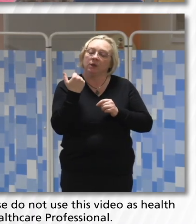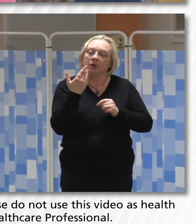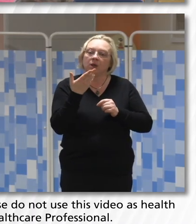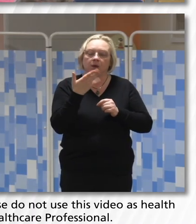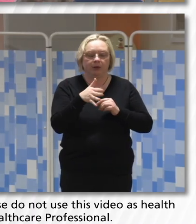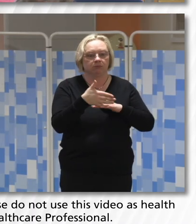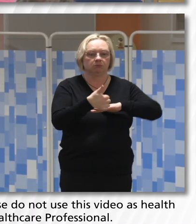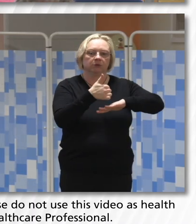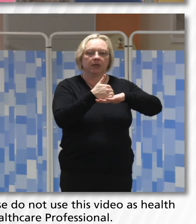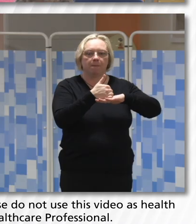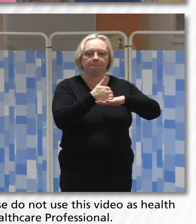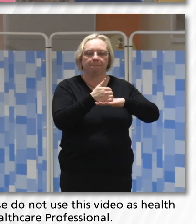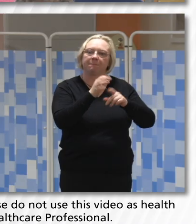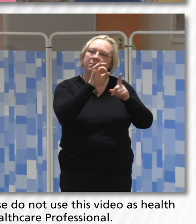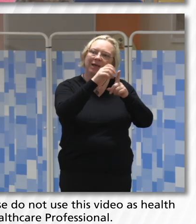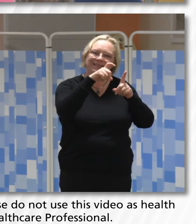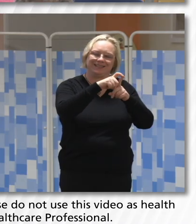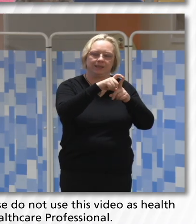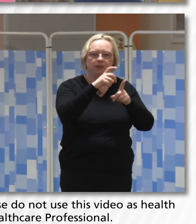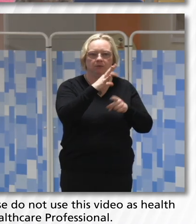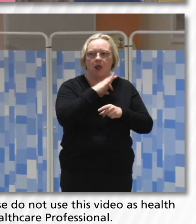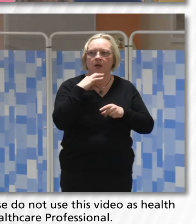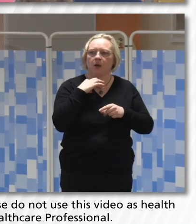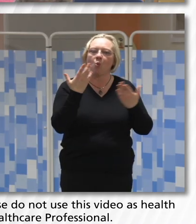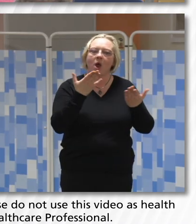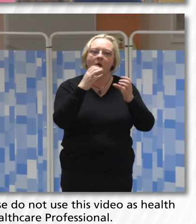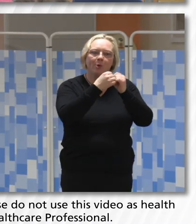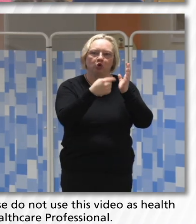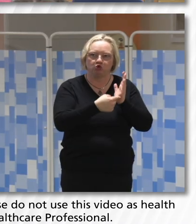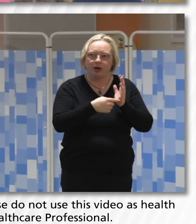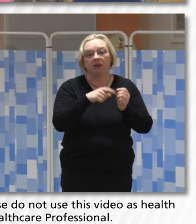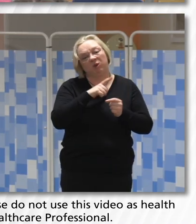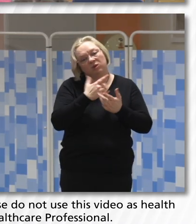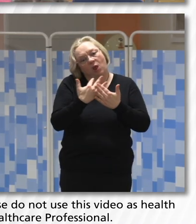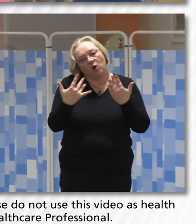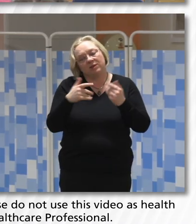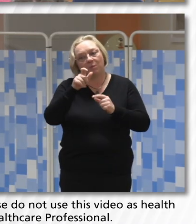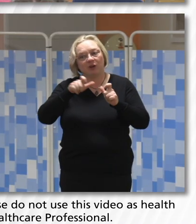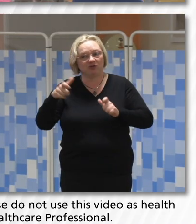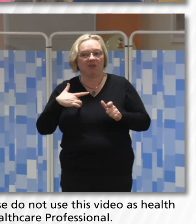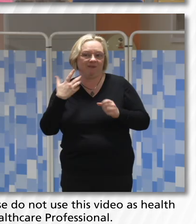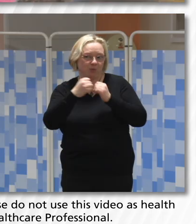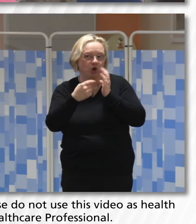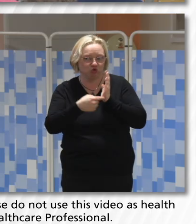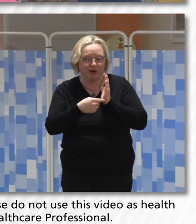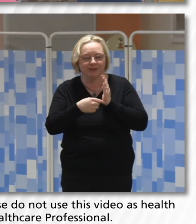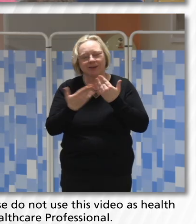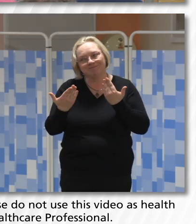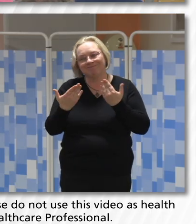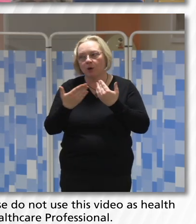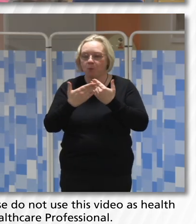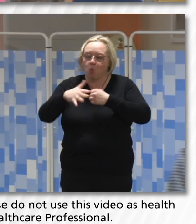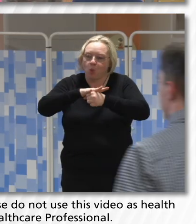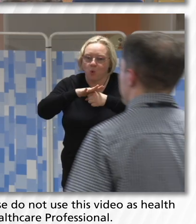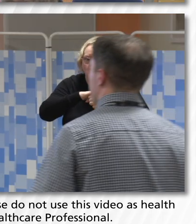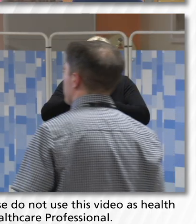set a Parkinson's clinic up over in Burton, because many of our patients live in Burton, and it's a little bit more local